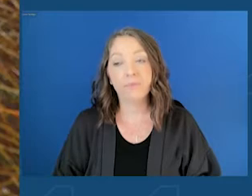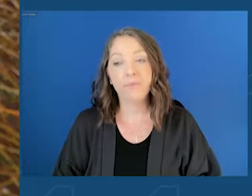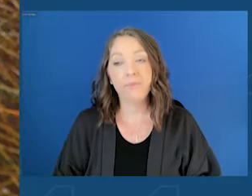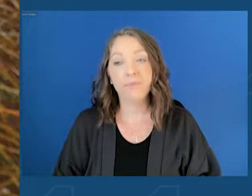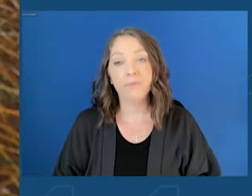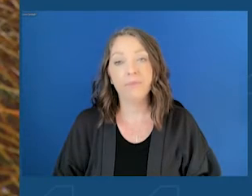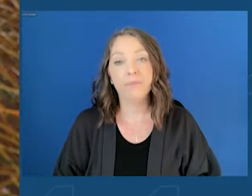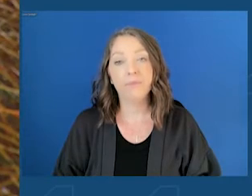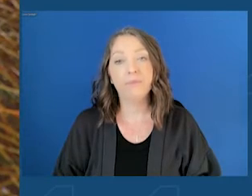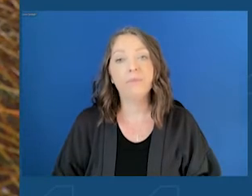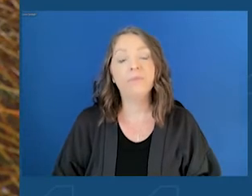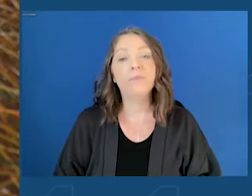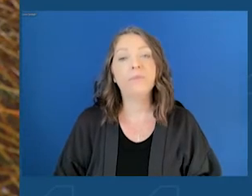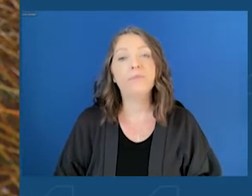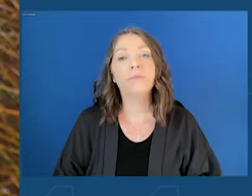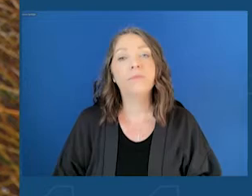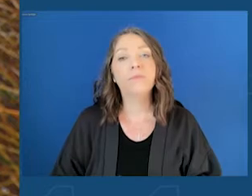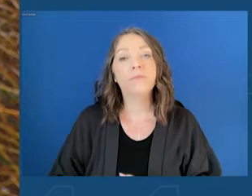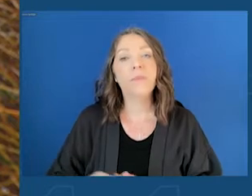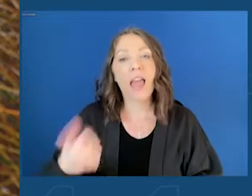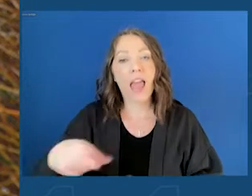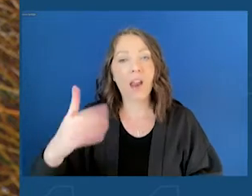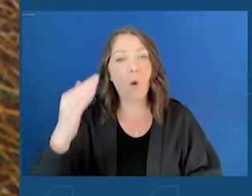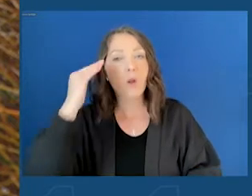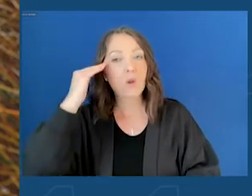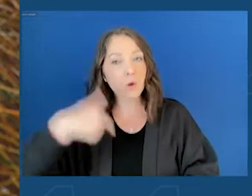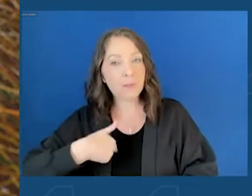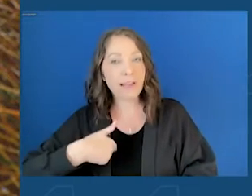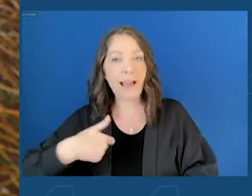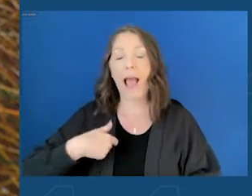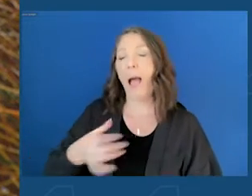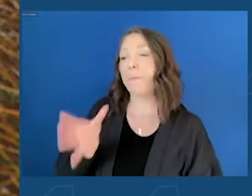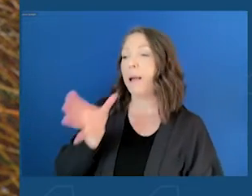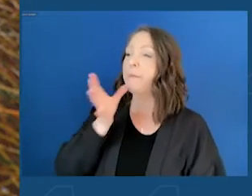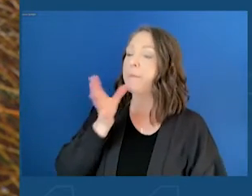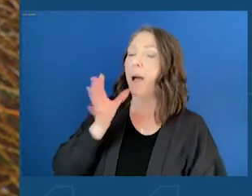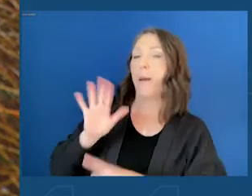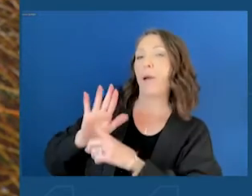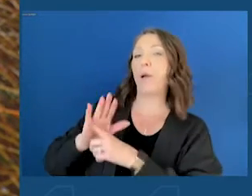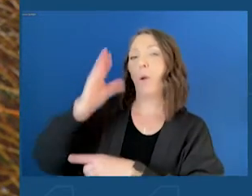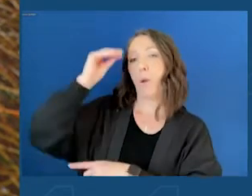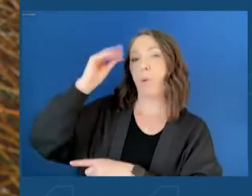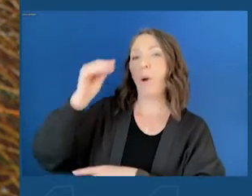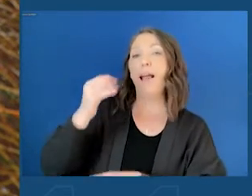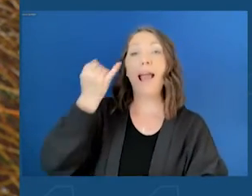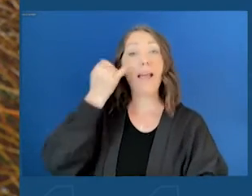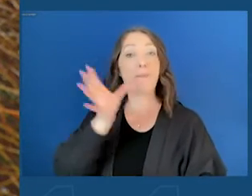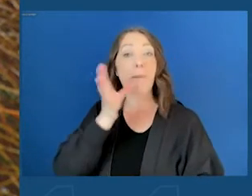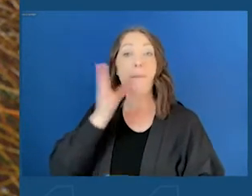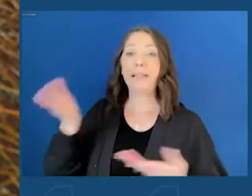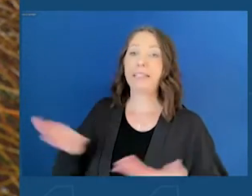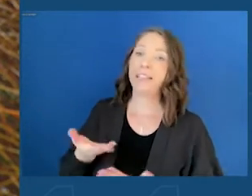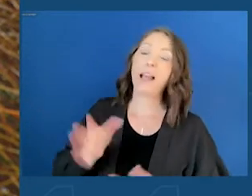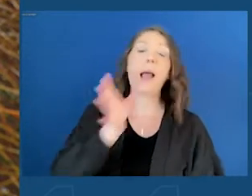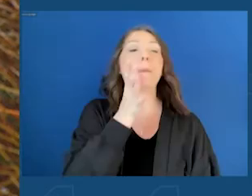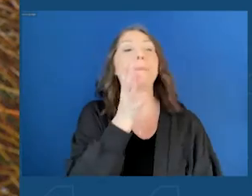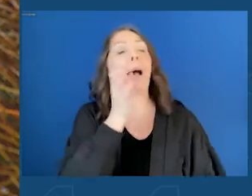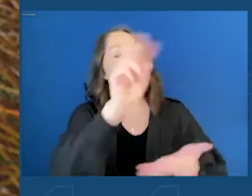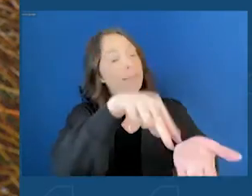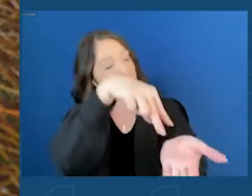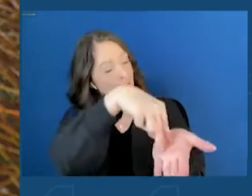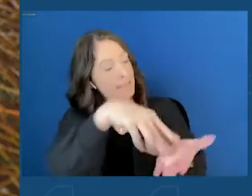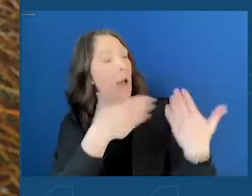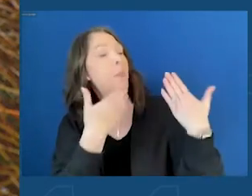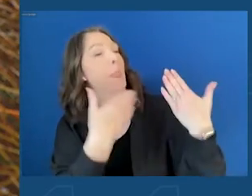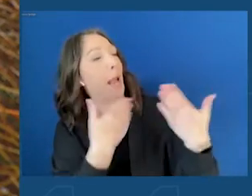Any of you who know me know that I am a mama's boy, so anytime my mom is in the audience, I have to thank her. Mommy, please stand up and get the